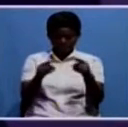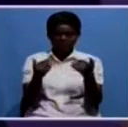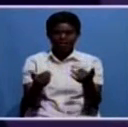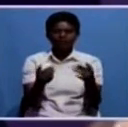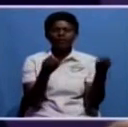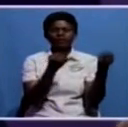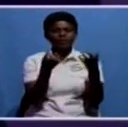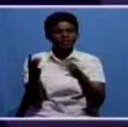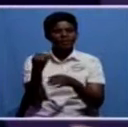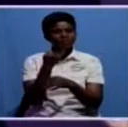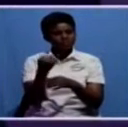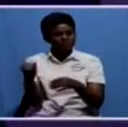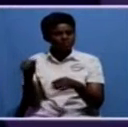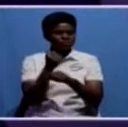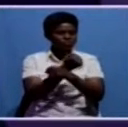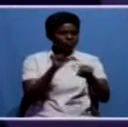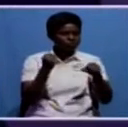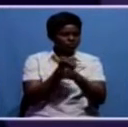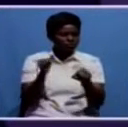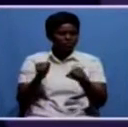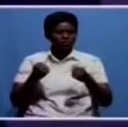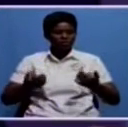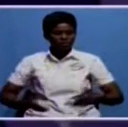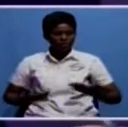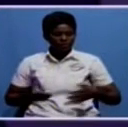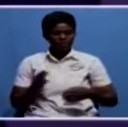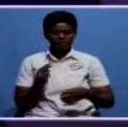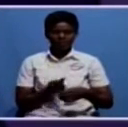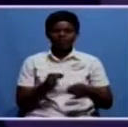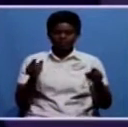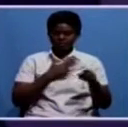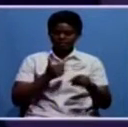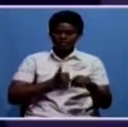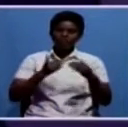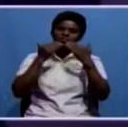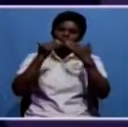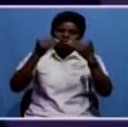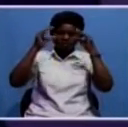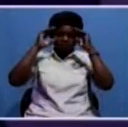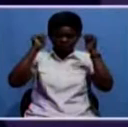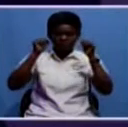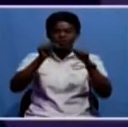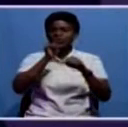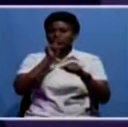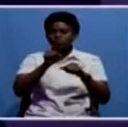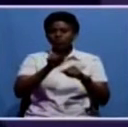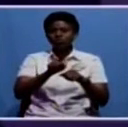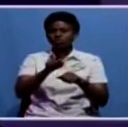of issues to resolve. We are happy and very grateful to His Excellency the President that he has